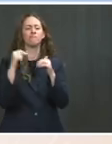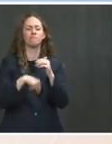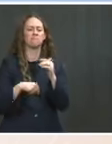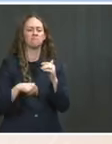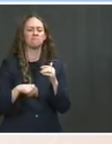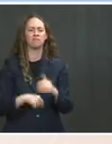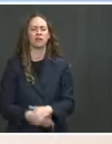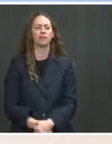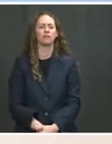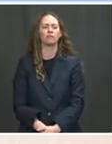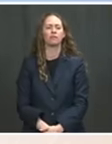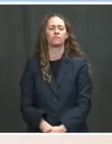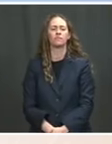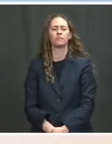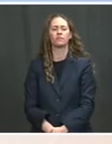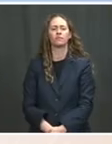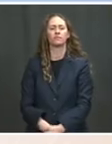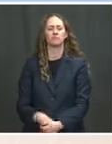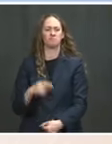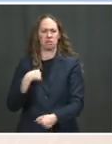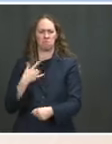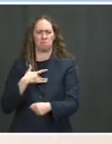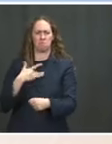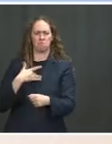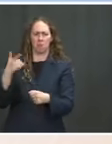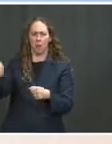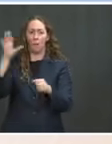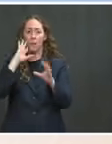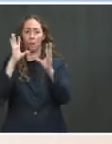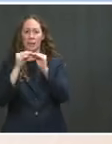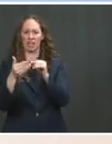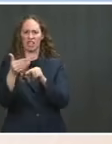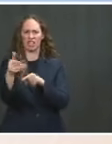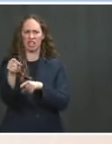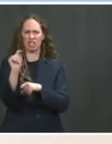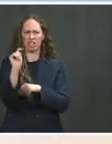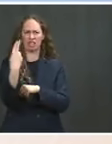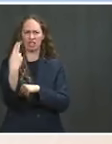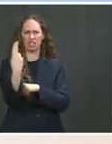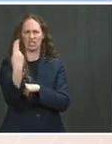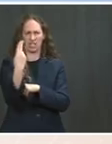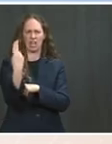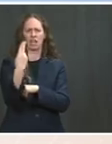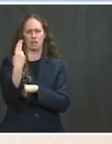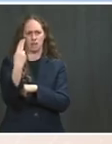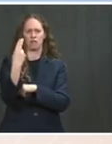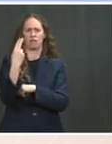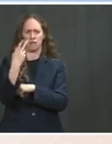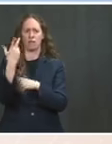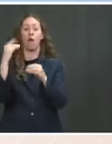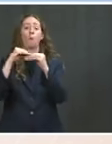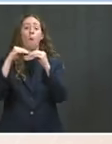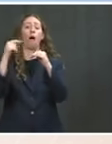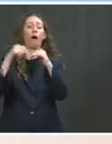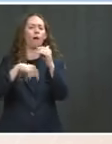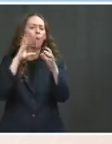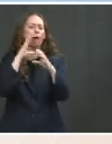would also expect that we'll have a written readout later this afternoon to provide to all of you. Setting that aside, two other matters